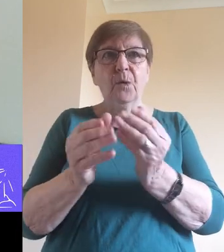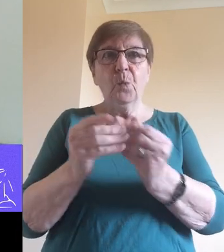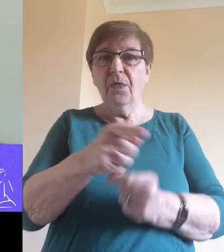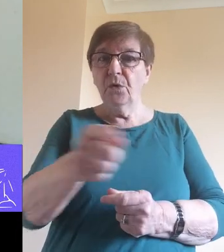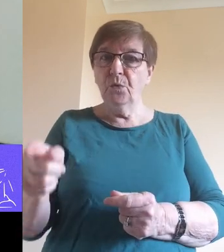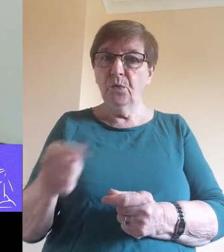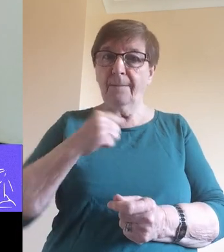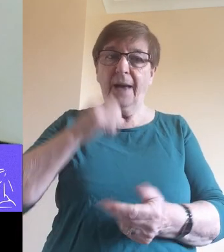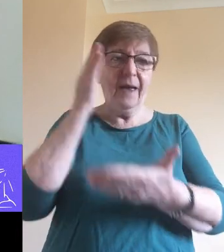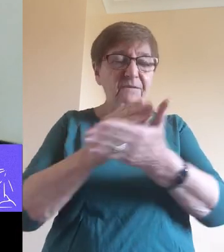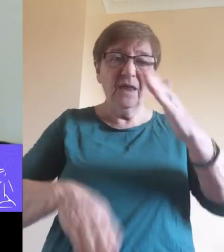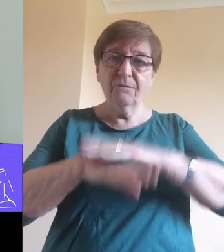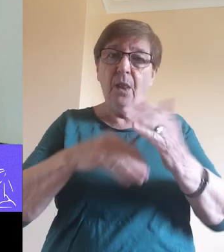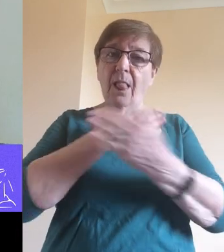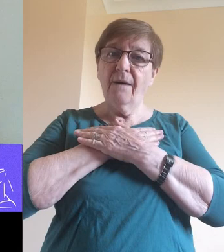love promised to David.